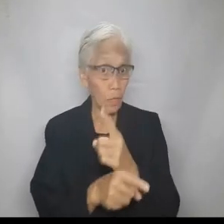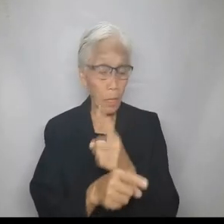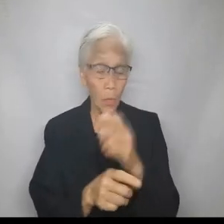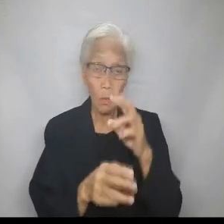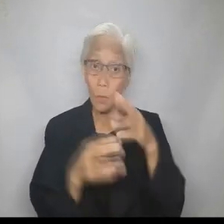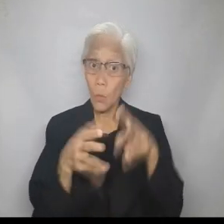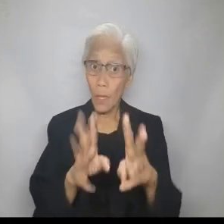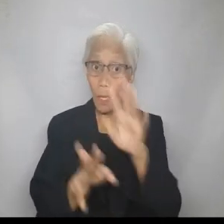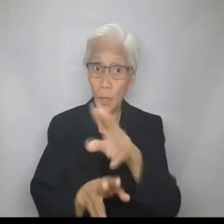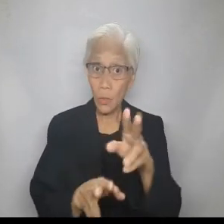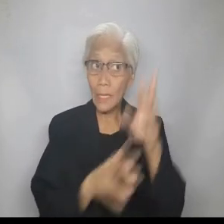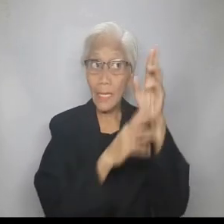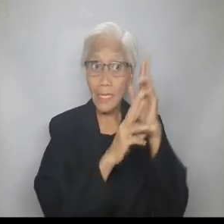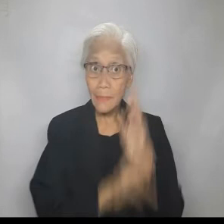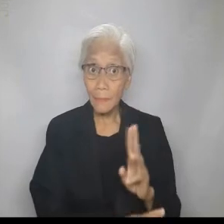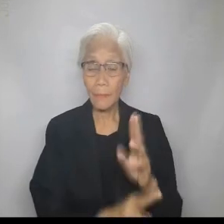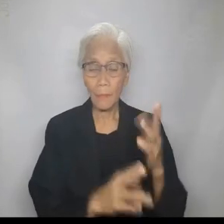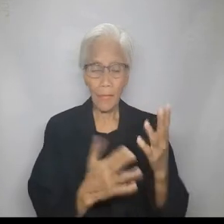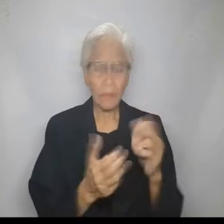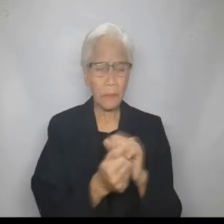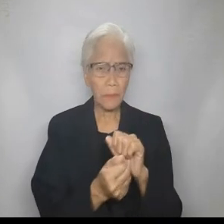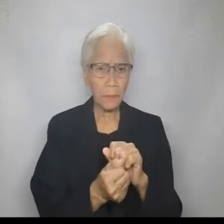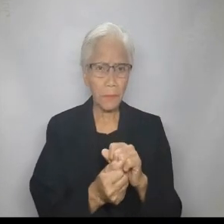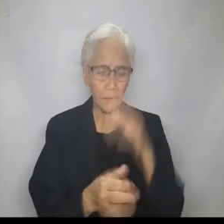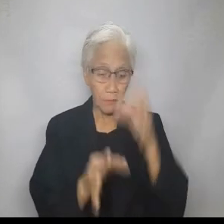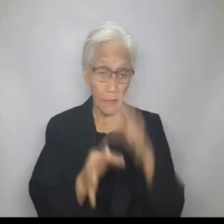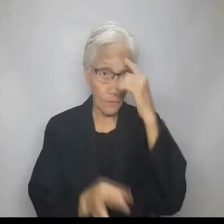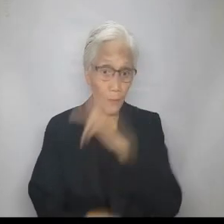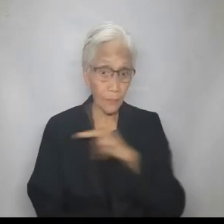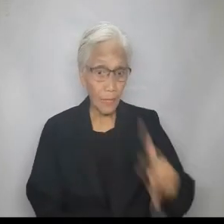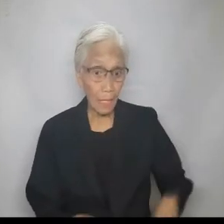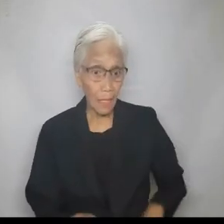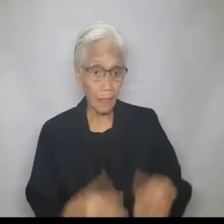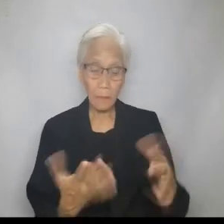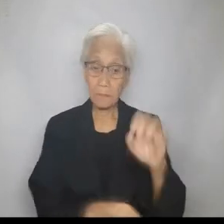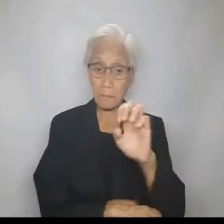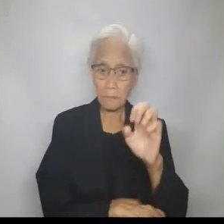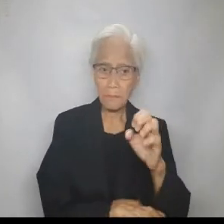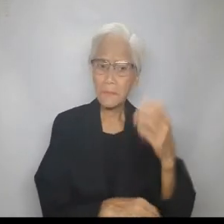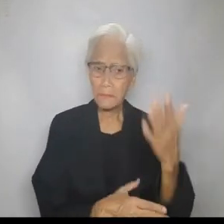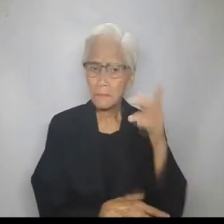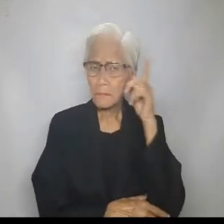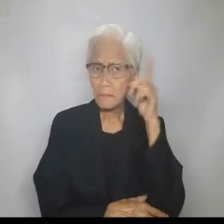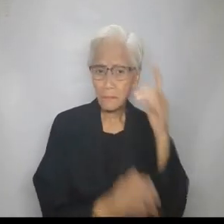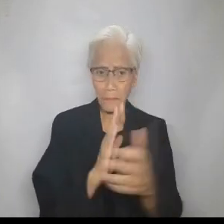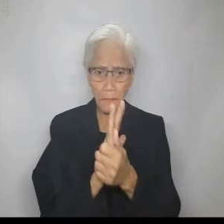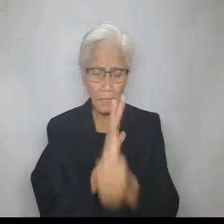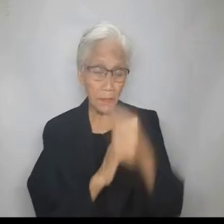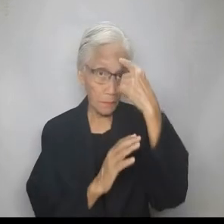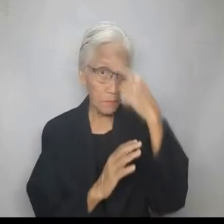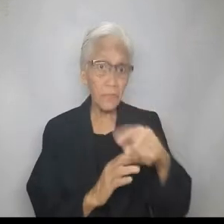you listen with respect, fit for a king. Empathic or active listening is a skill taught to teachers and